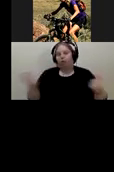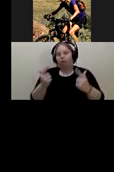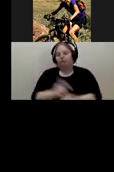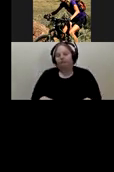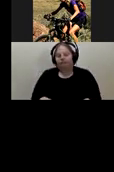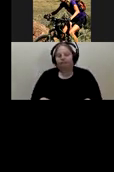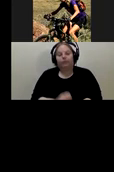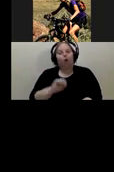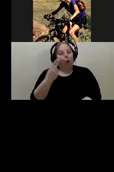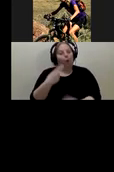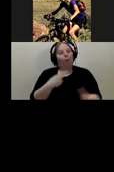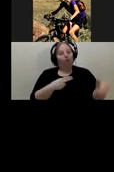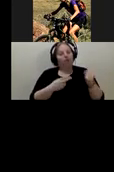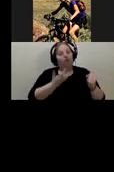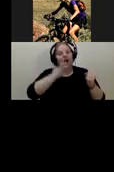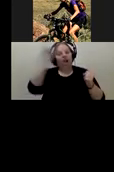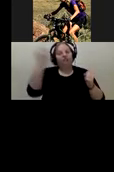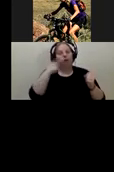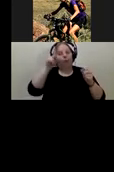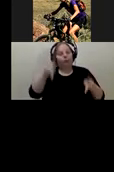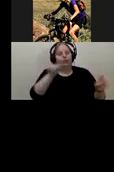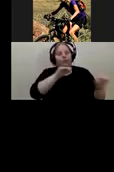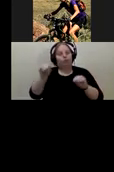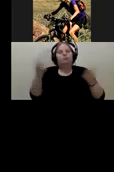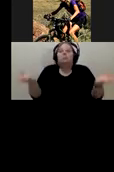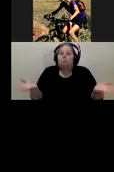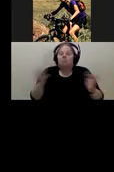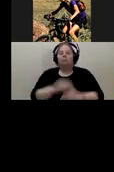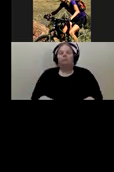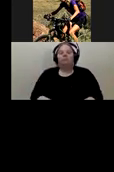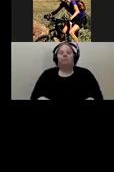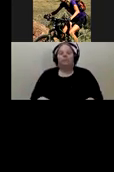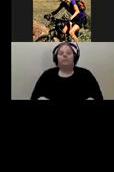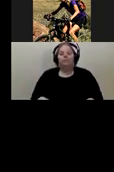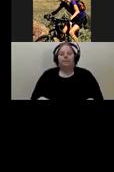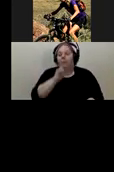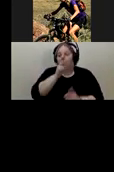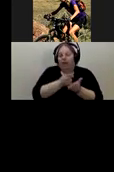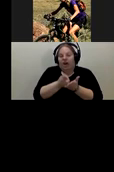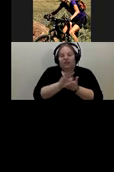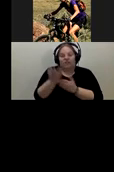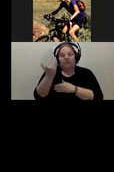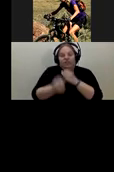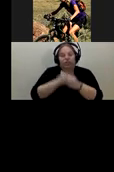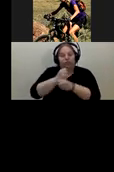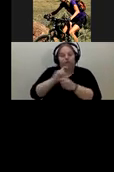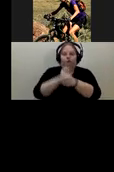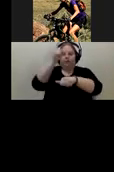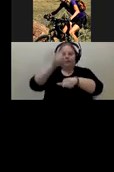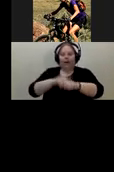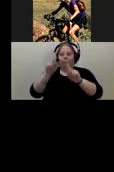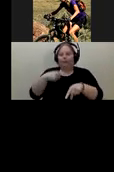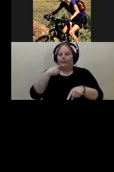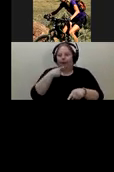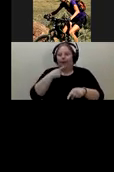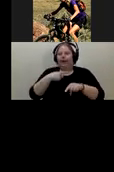Oh, pull the lever and scream for the one person to move. You know what? Honestly, in 15 years, it's the first time I heard anyone said that.